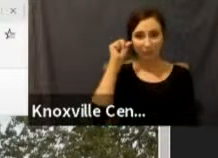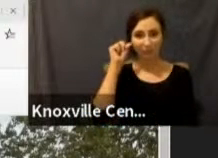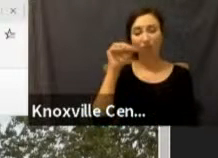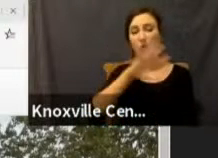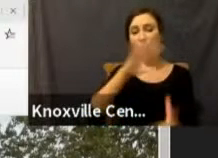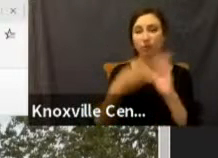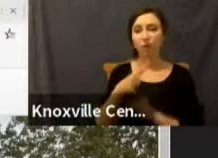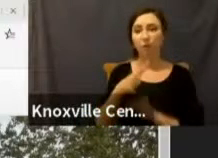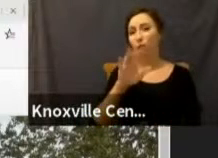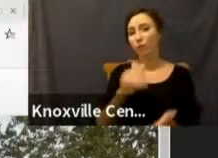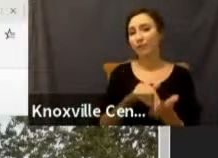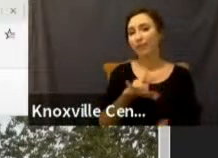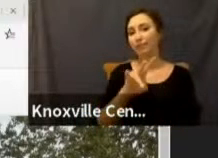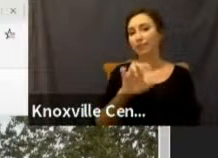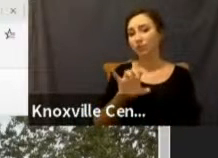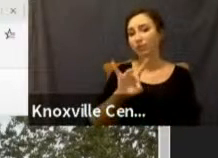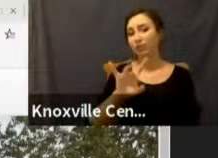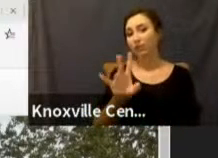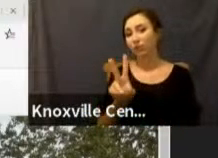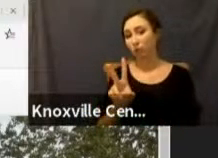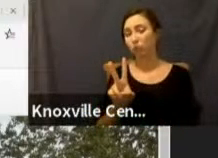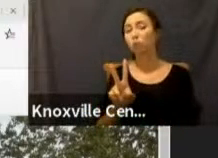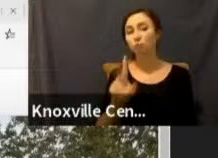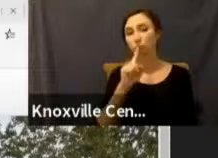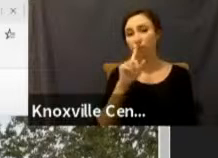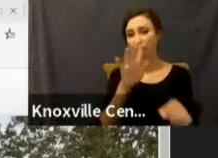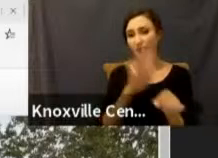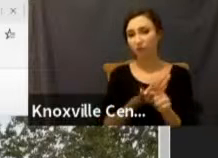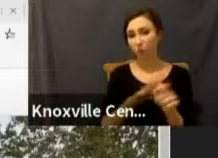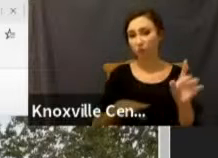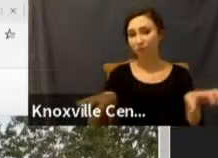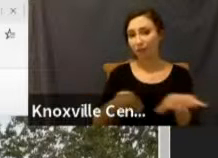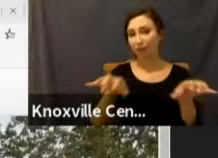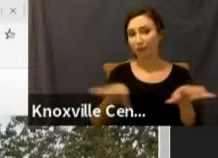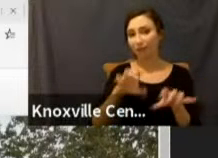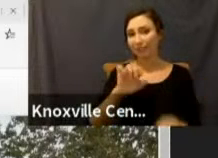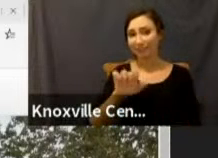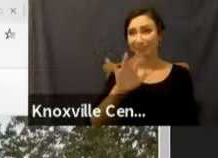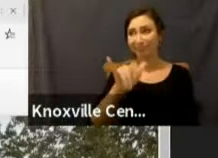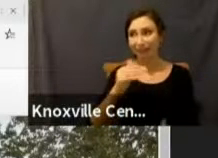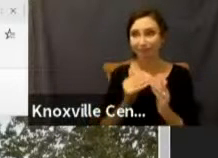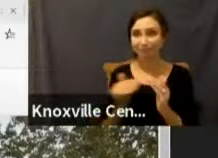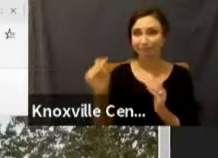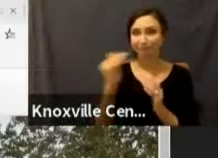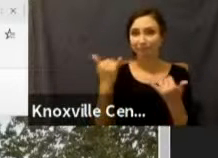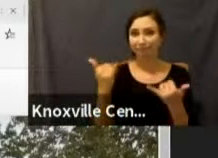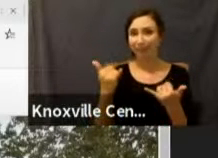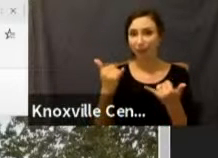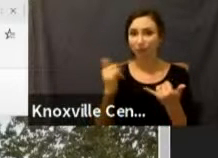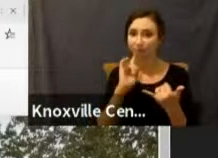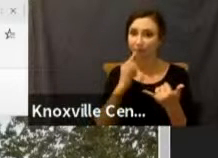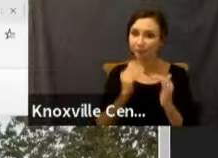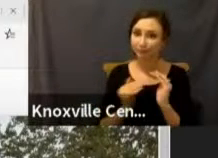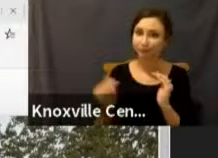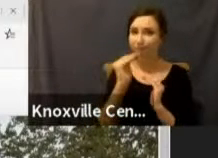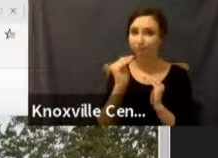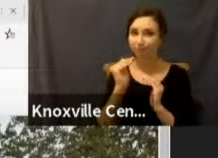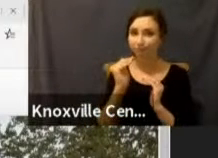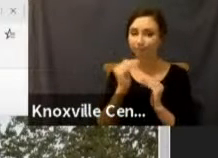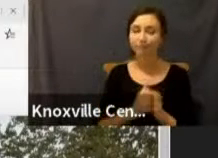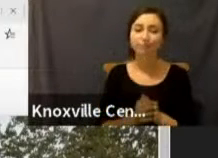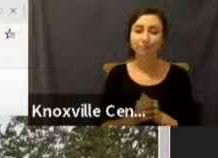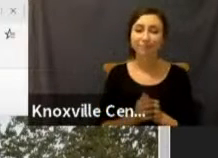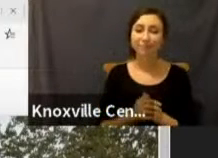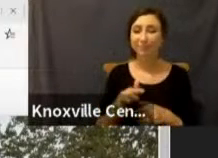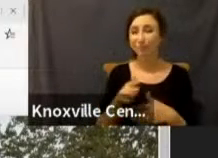4,274 active cases, which is up significantly since the last time we met as a board. We've been averaging closer